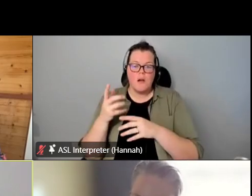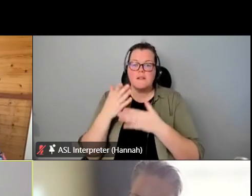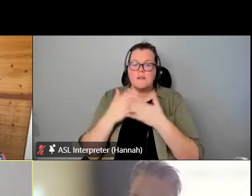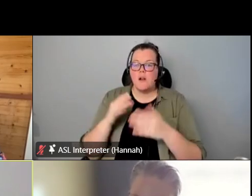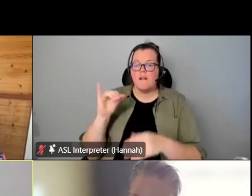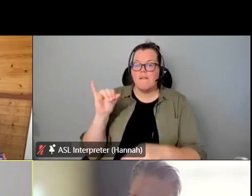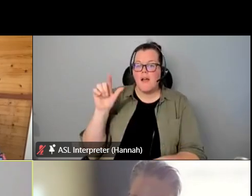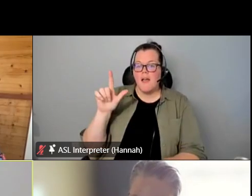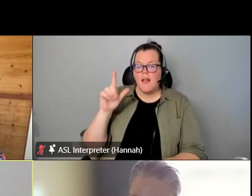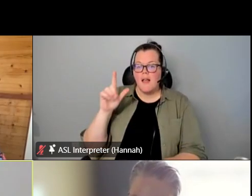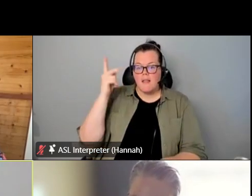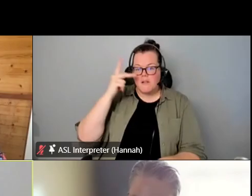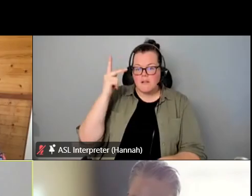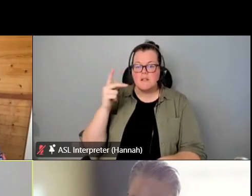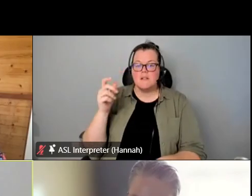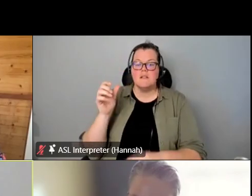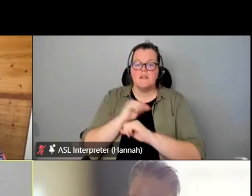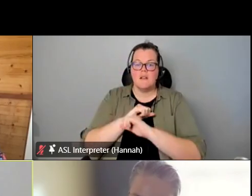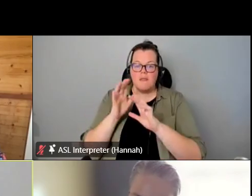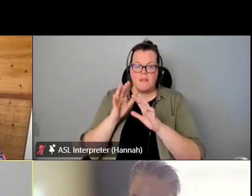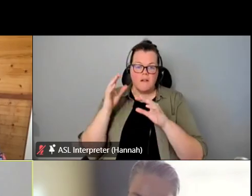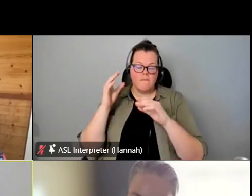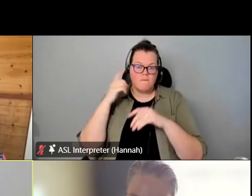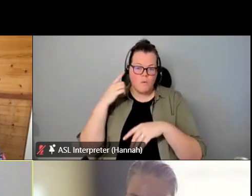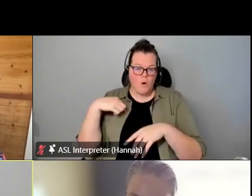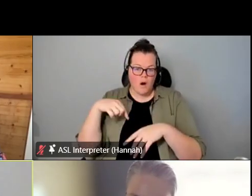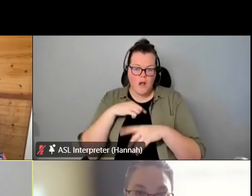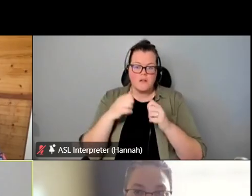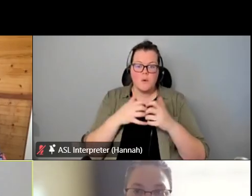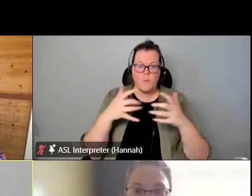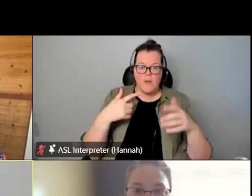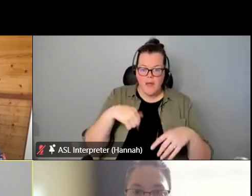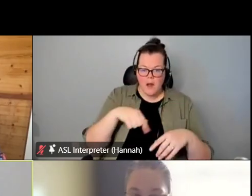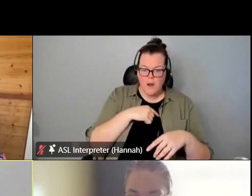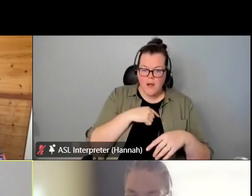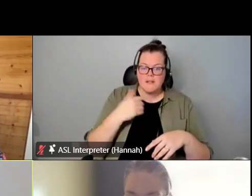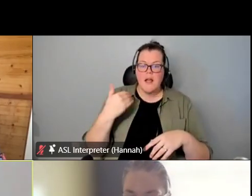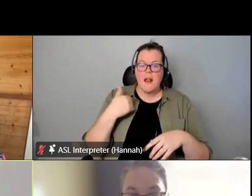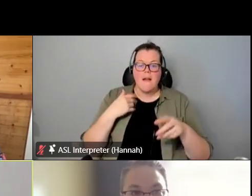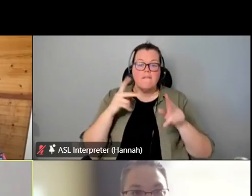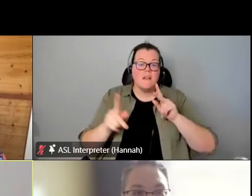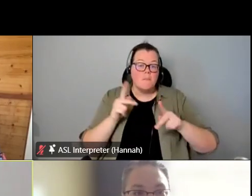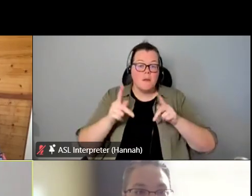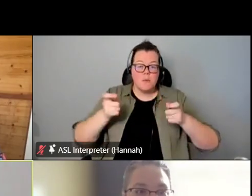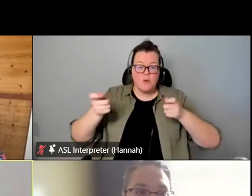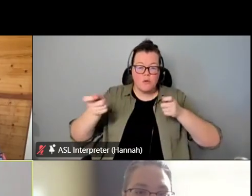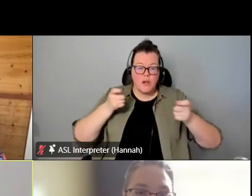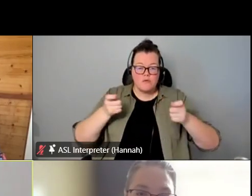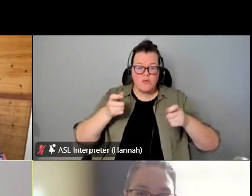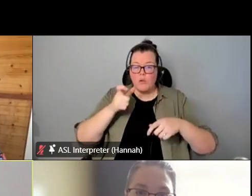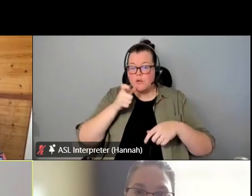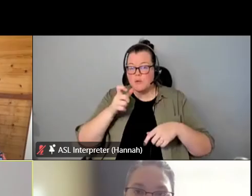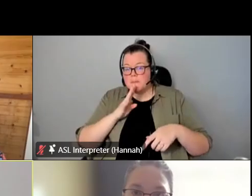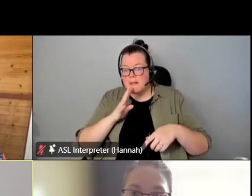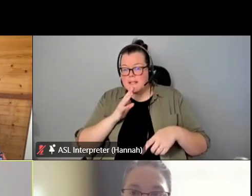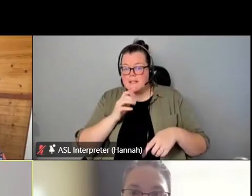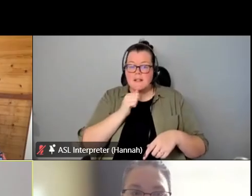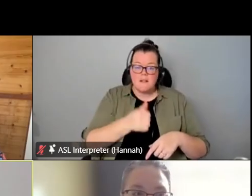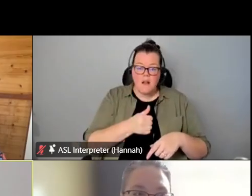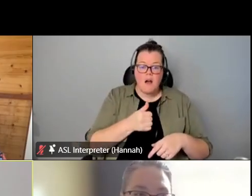nothing for us without us, and having this hierarchy of people controlling who speaks and who doesn't kind of gives a feeling